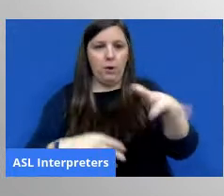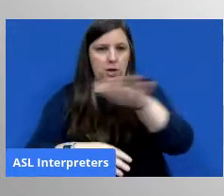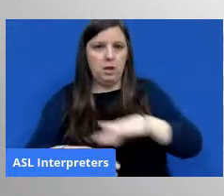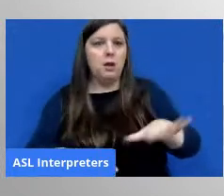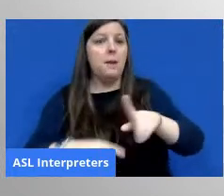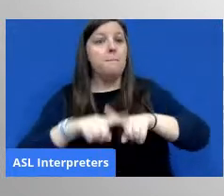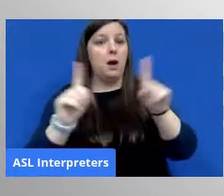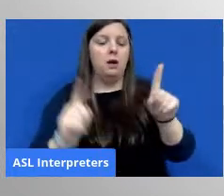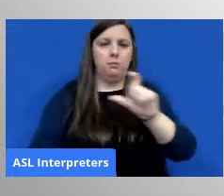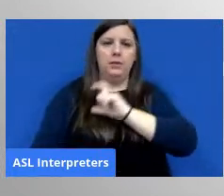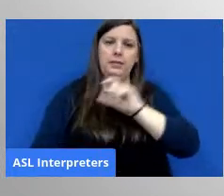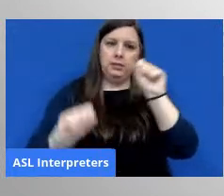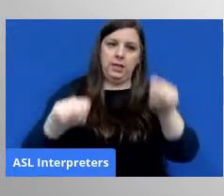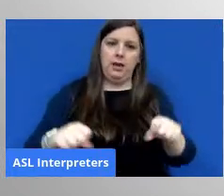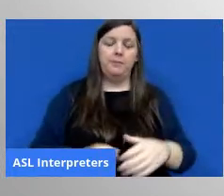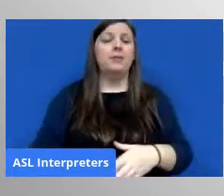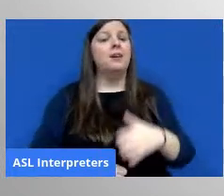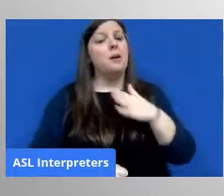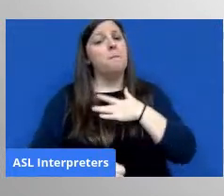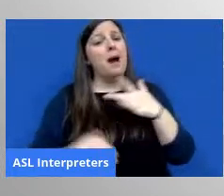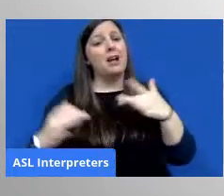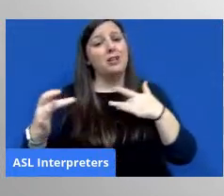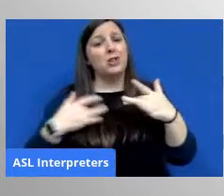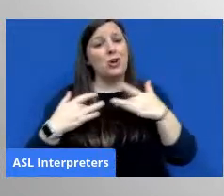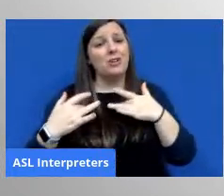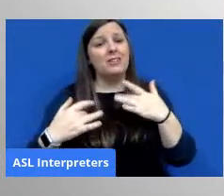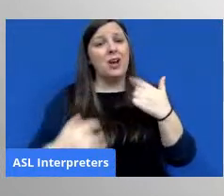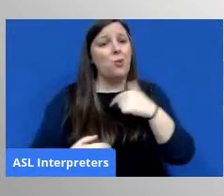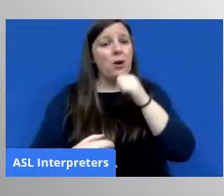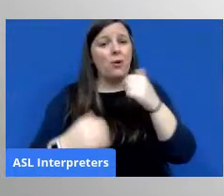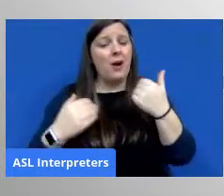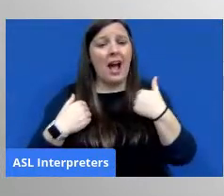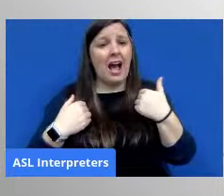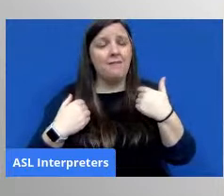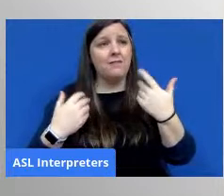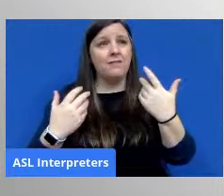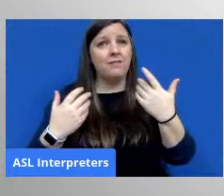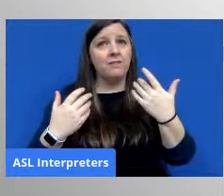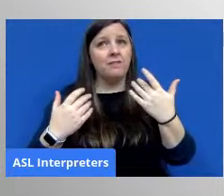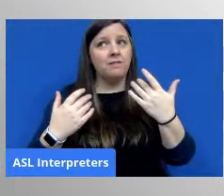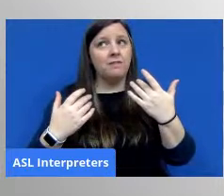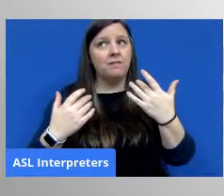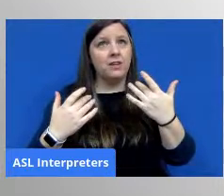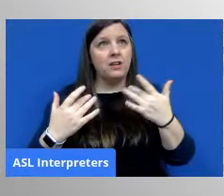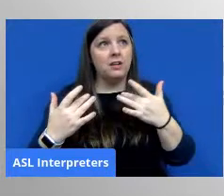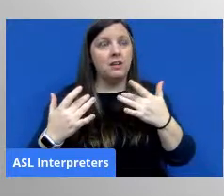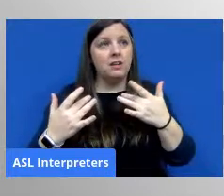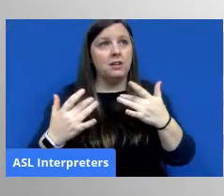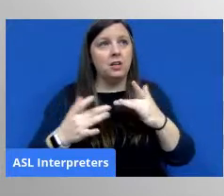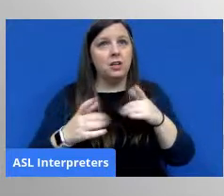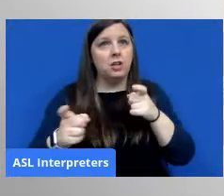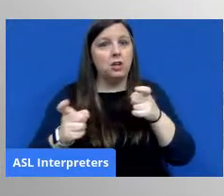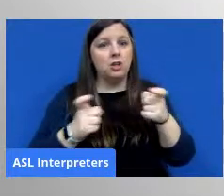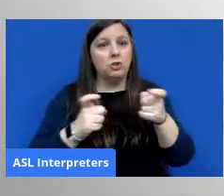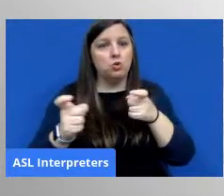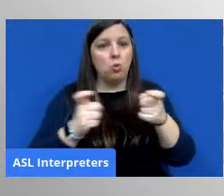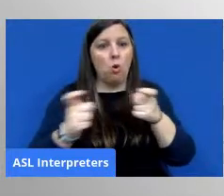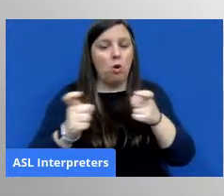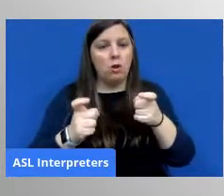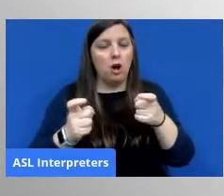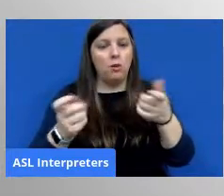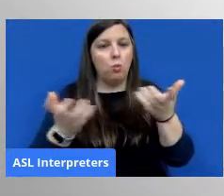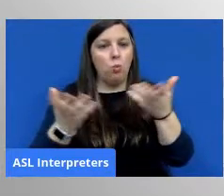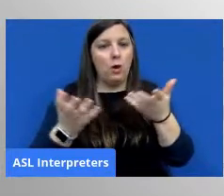again, my concern here is that we don't have control over who walks onto our premises, and if they do or do not know. So I